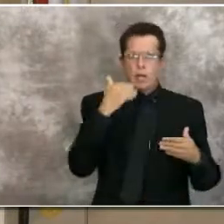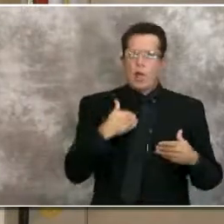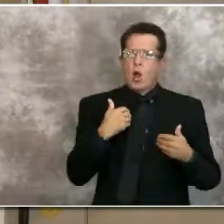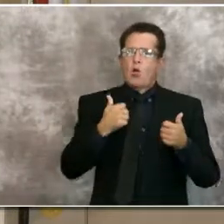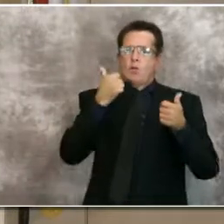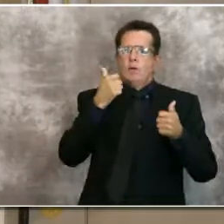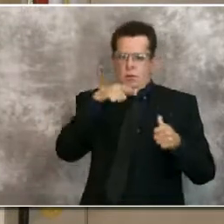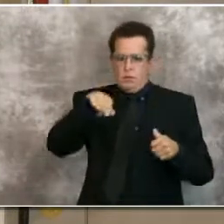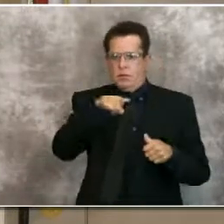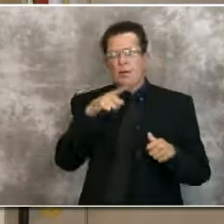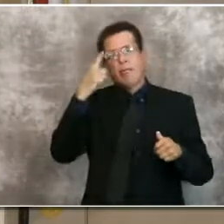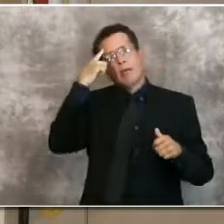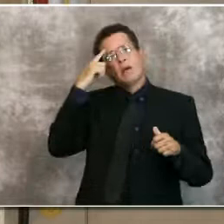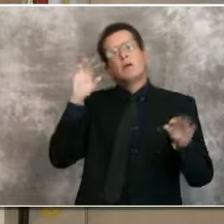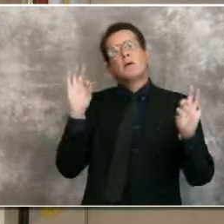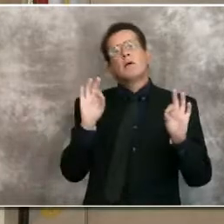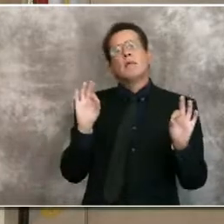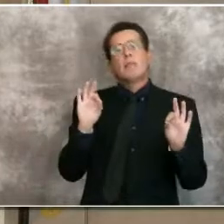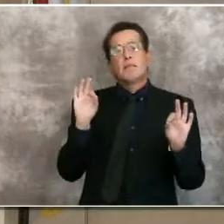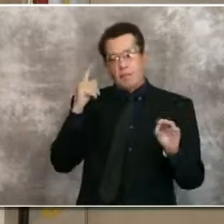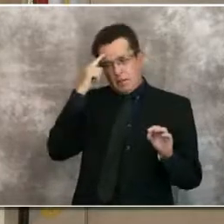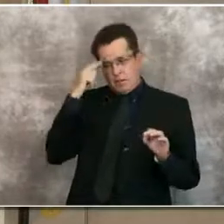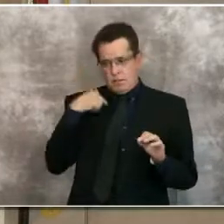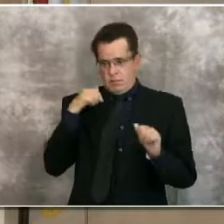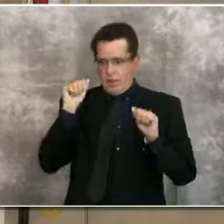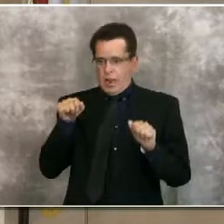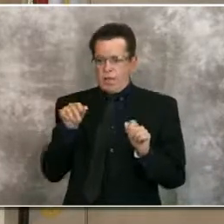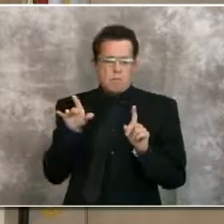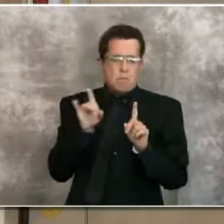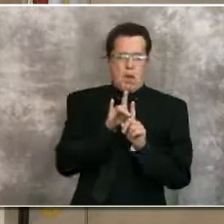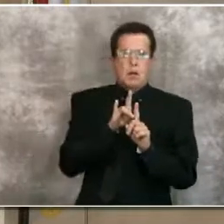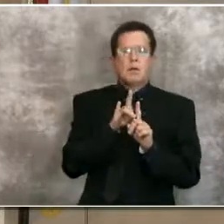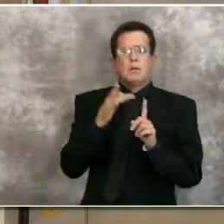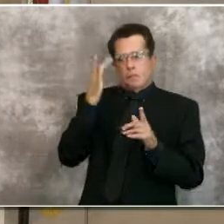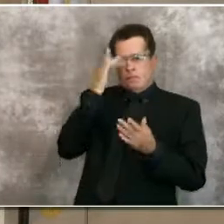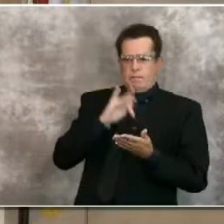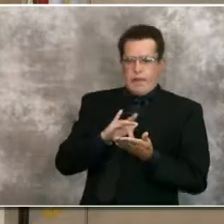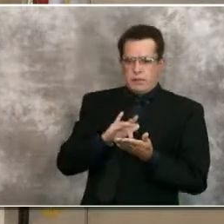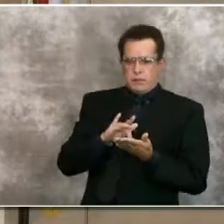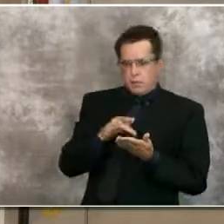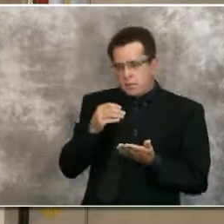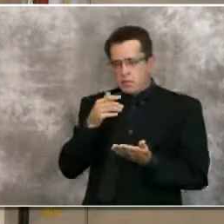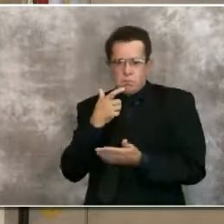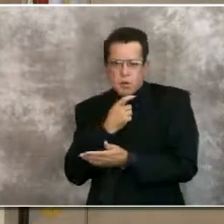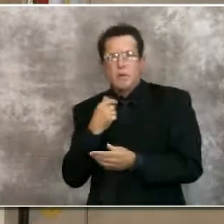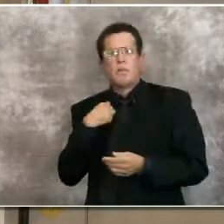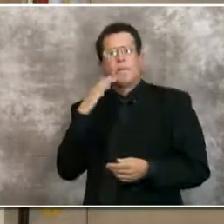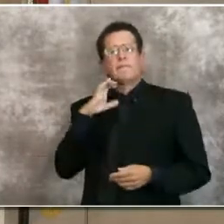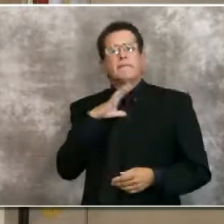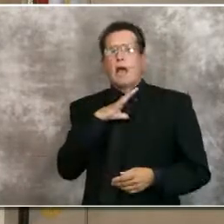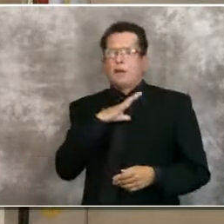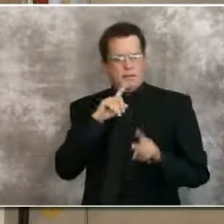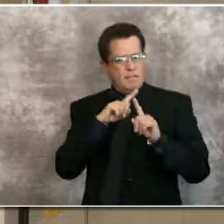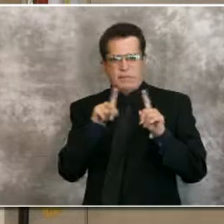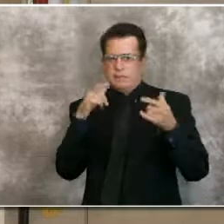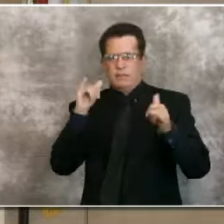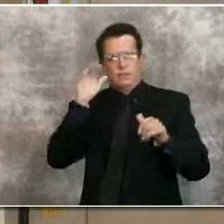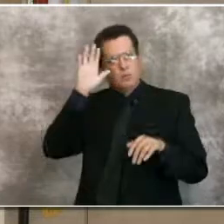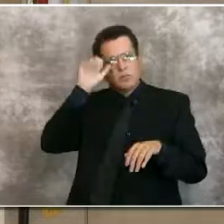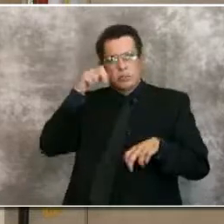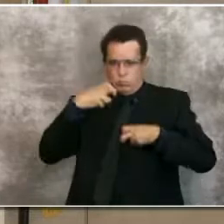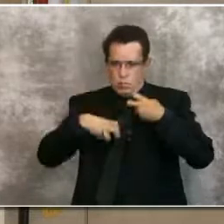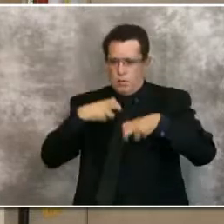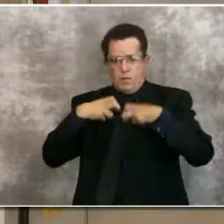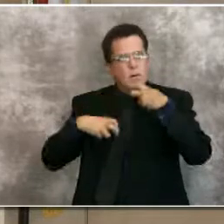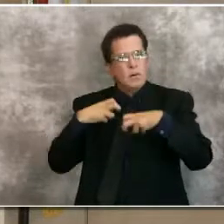this is something that, you know, you'll get and you'll overcome and everything will be fine. But the complications of this illness are